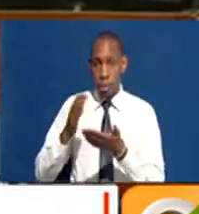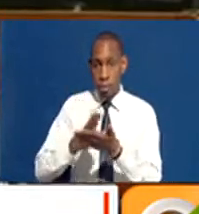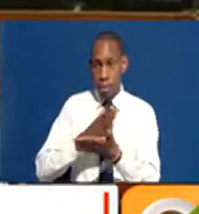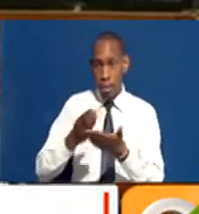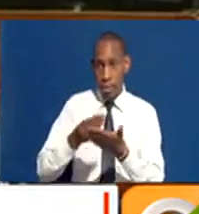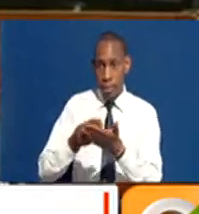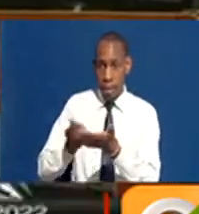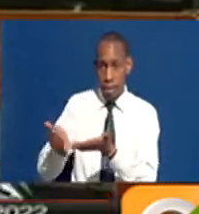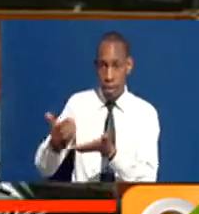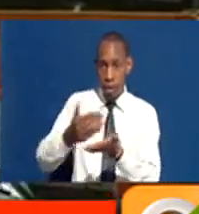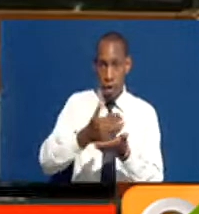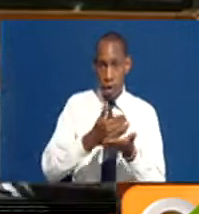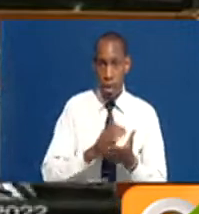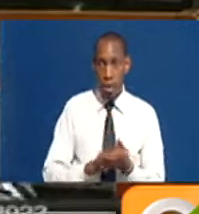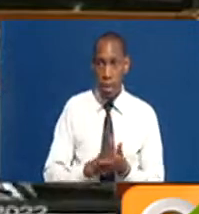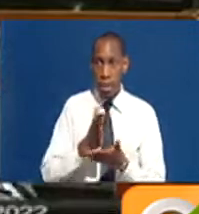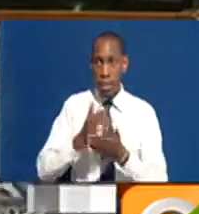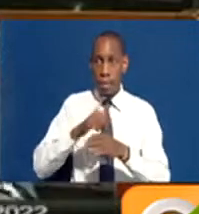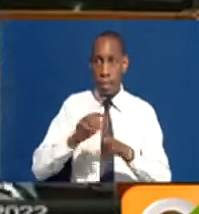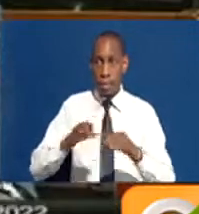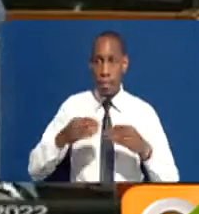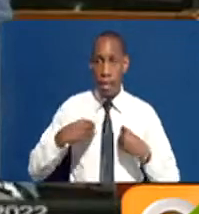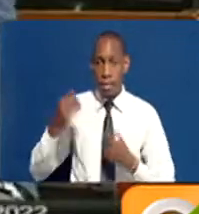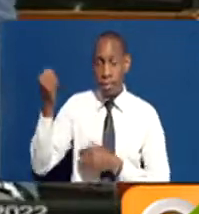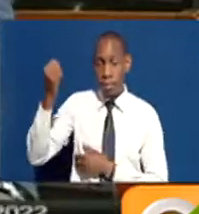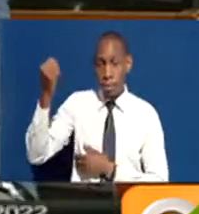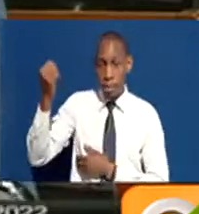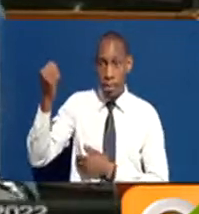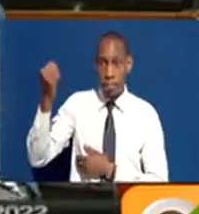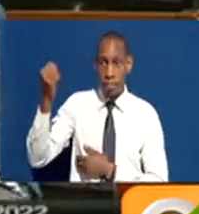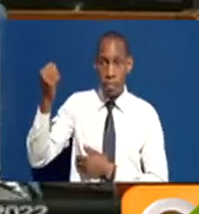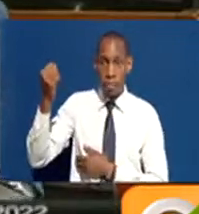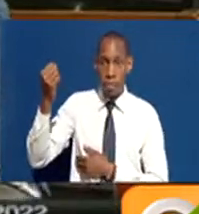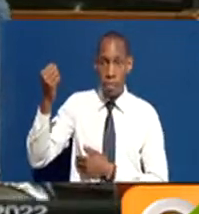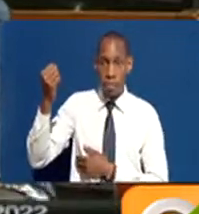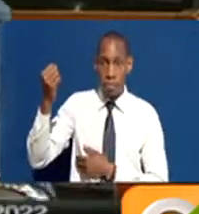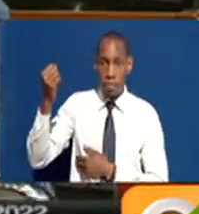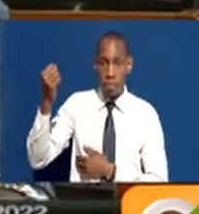at times we have allowed politics to take the